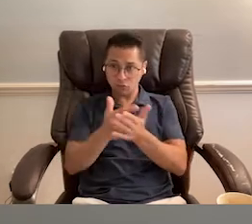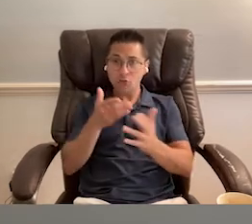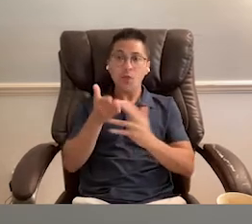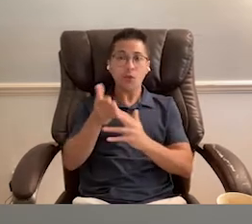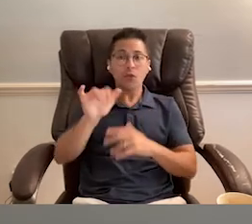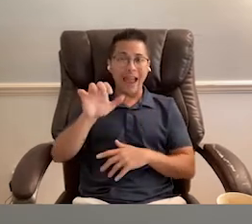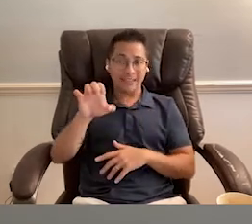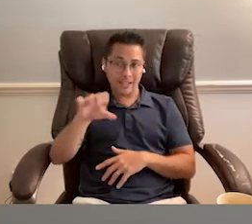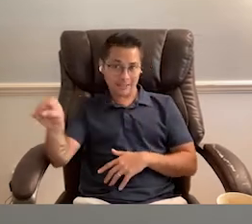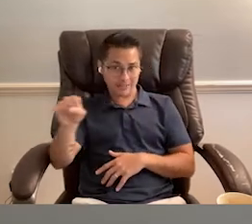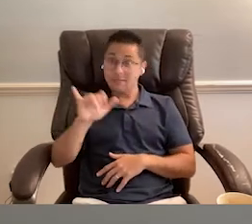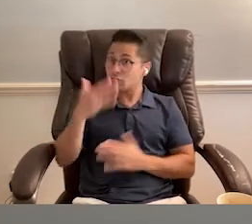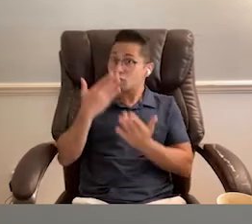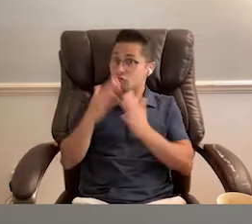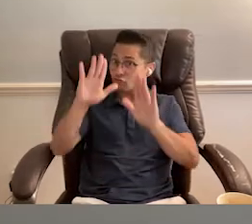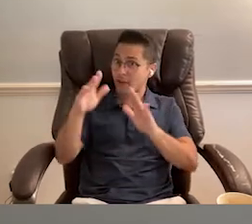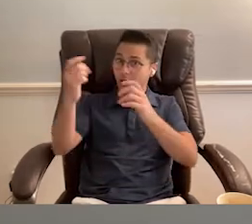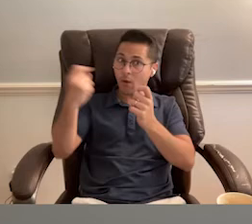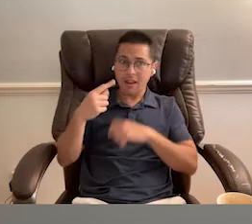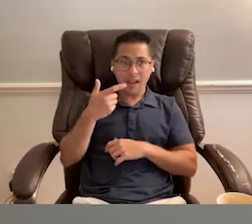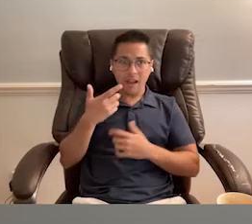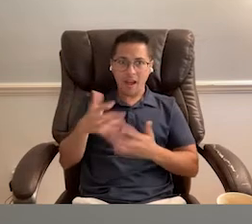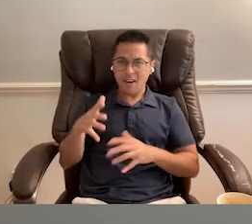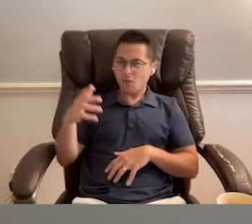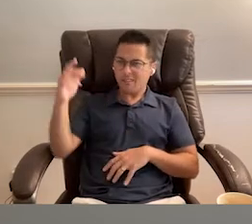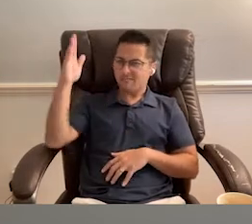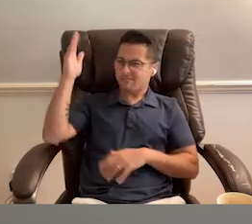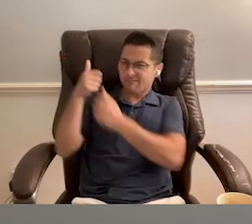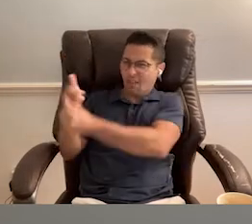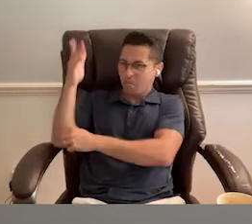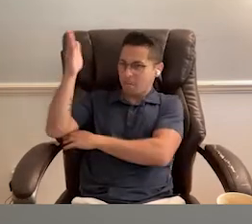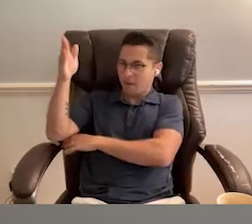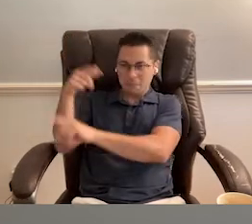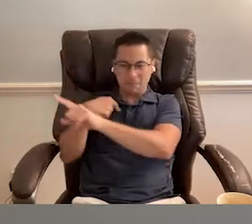So that's a great question. You know, I really don't want to do the PowerPoint, I'd rather talk.